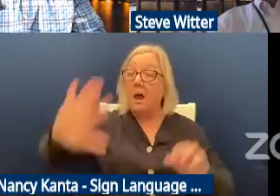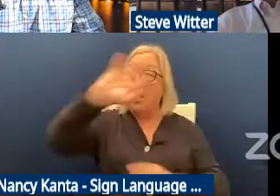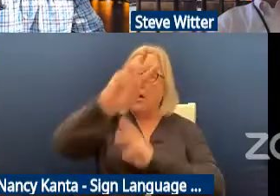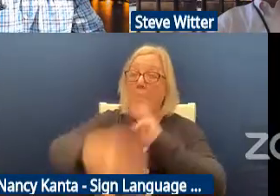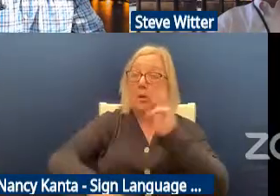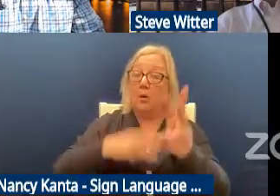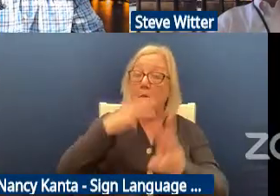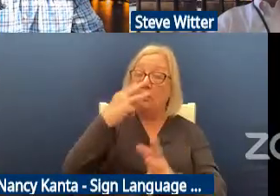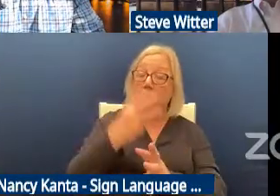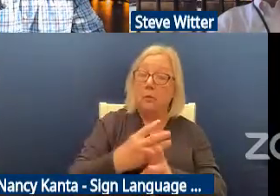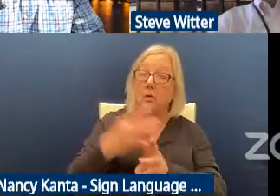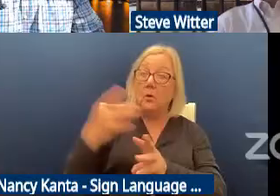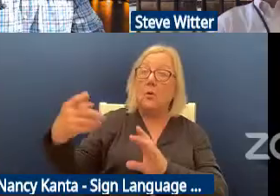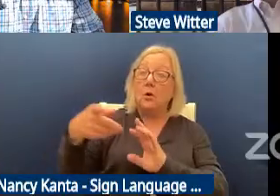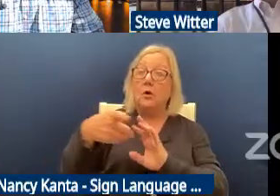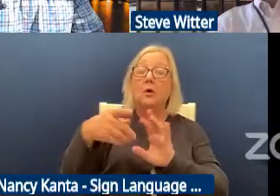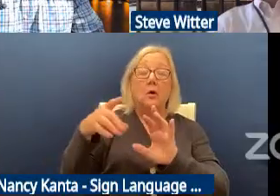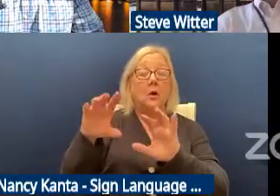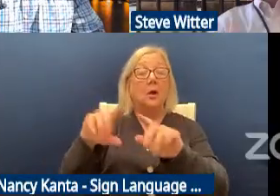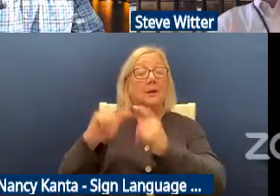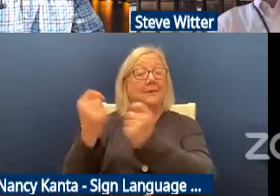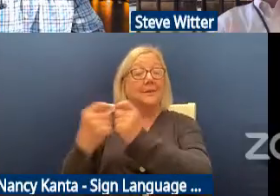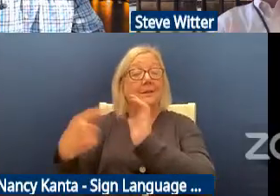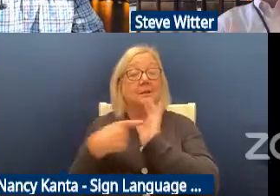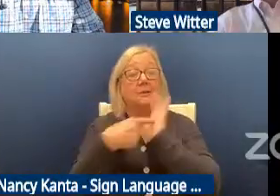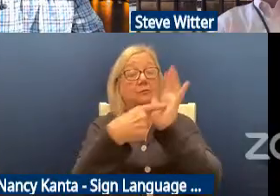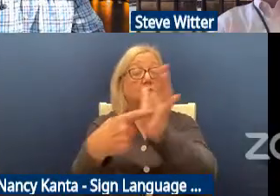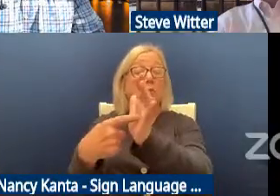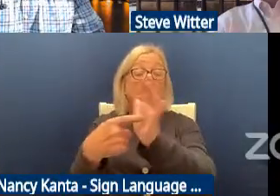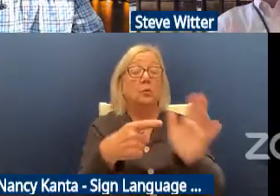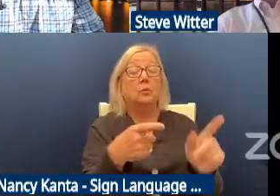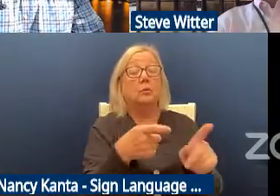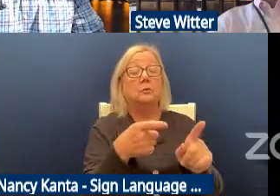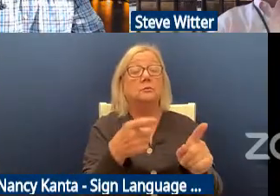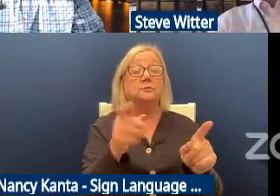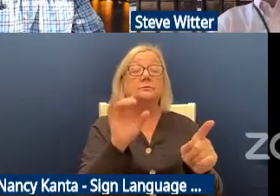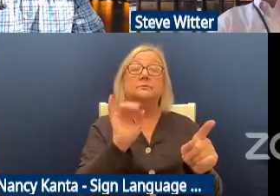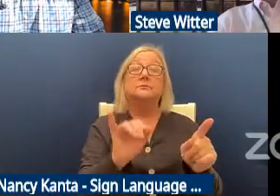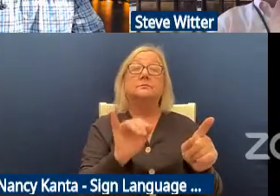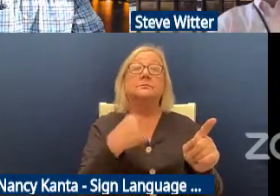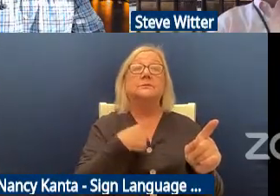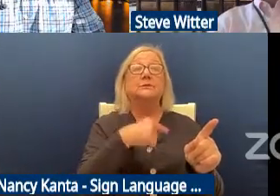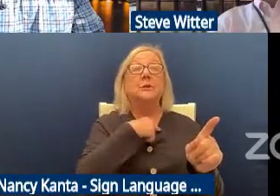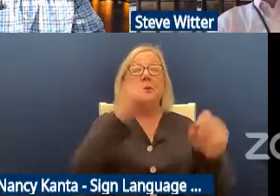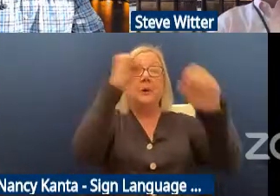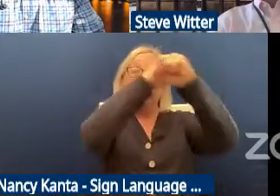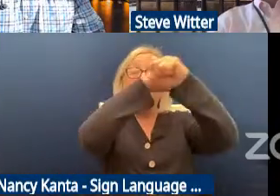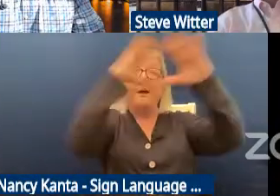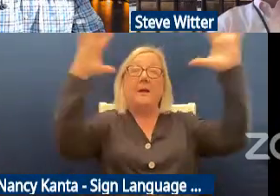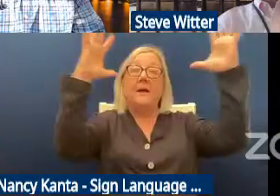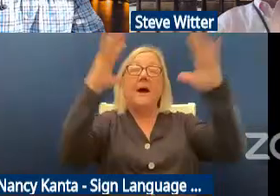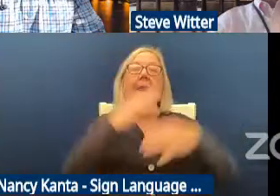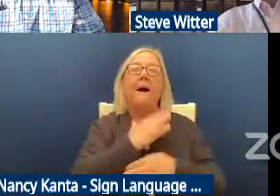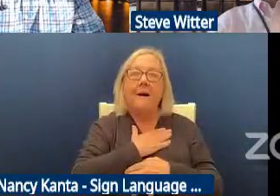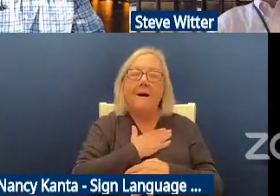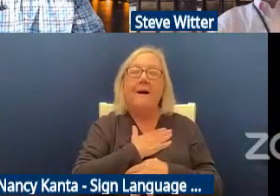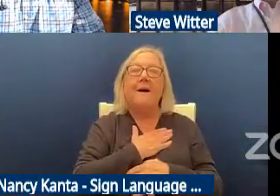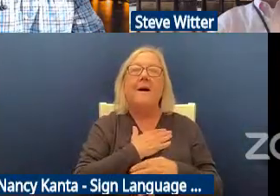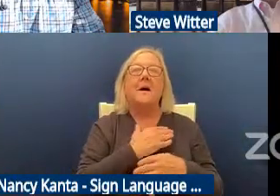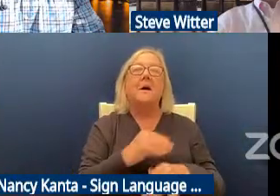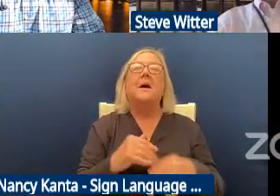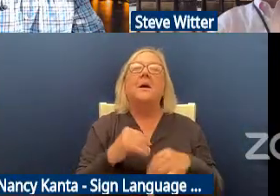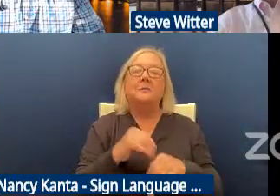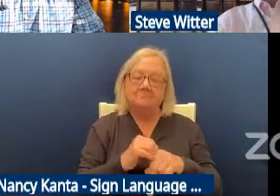of confidence that the aspirations that we're all sharing here can